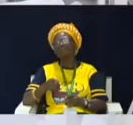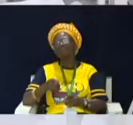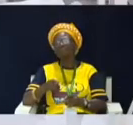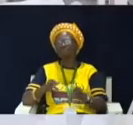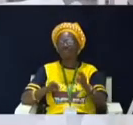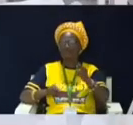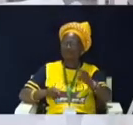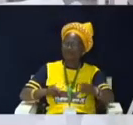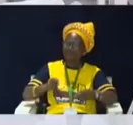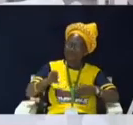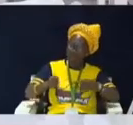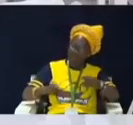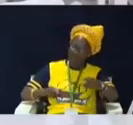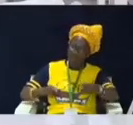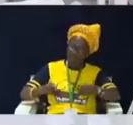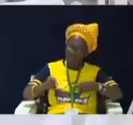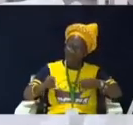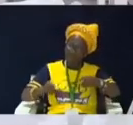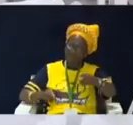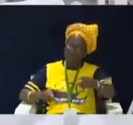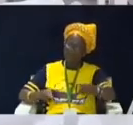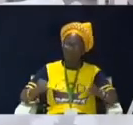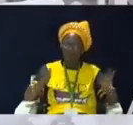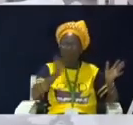lion, reign.